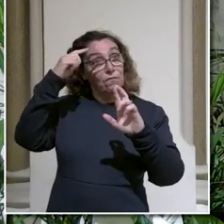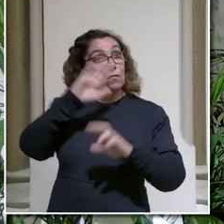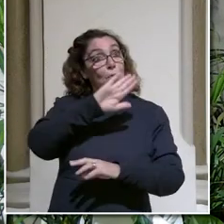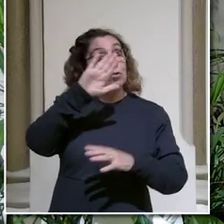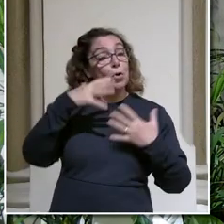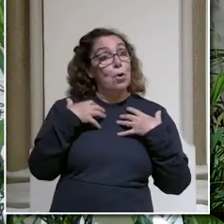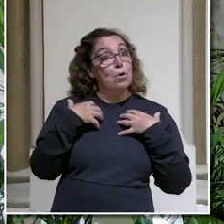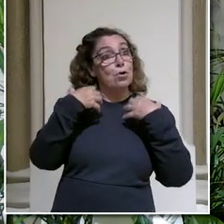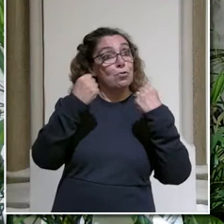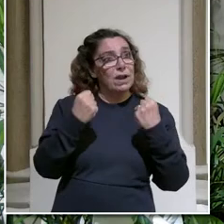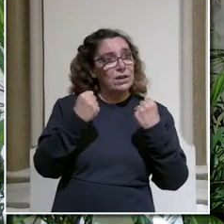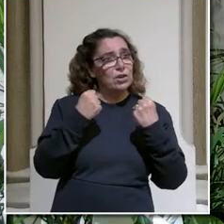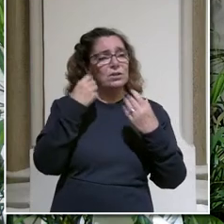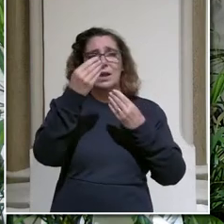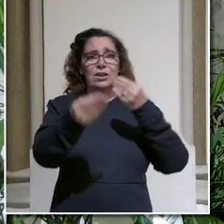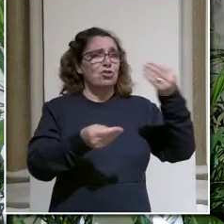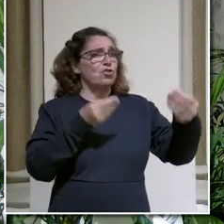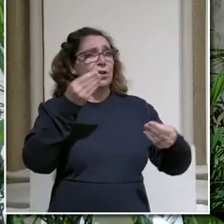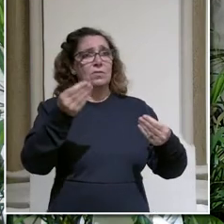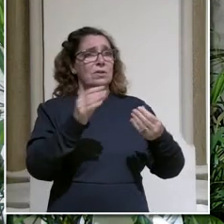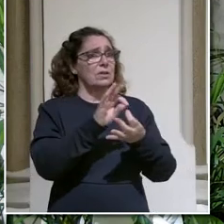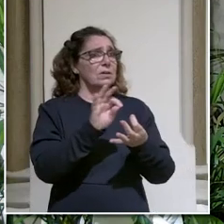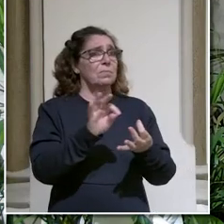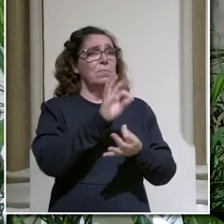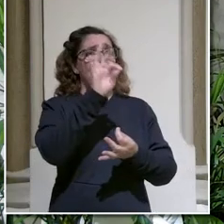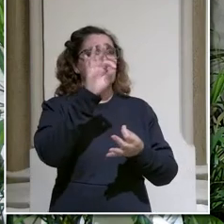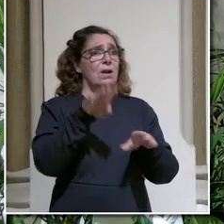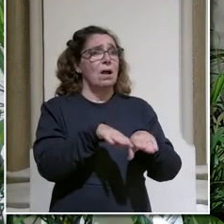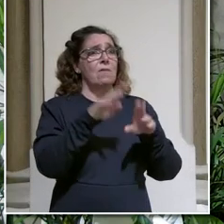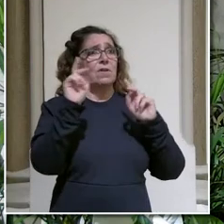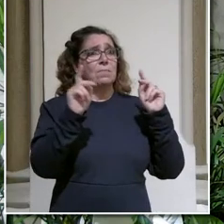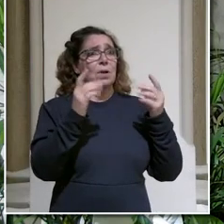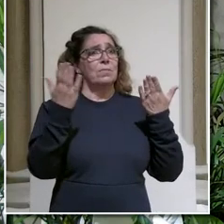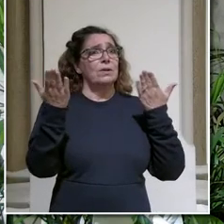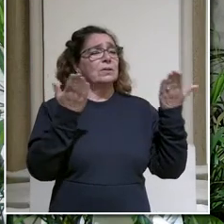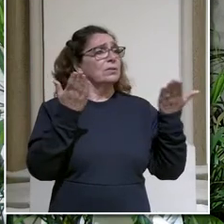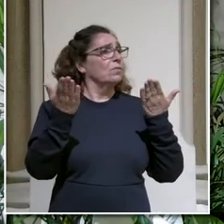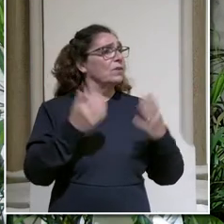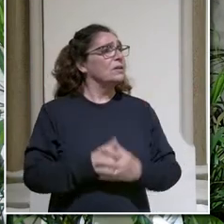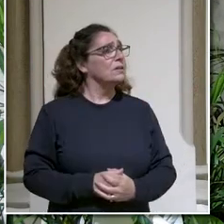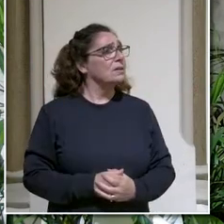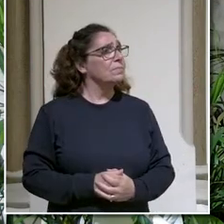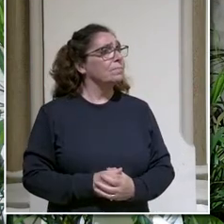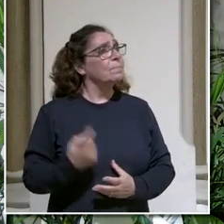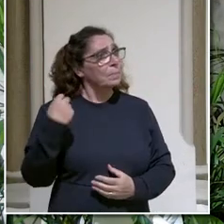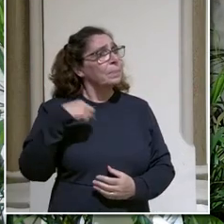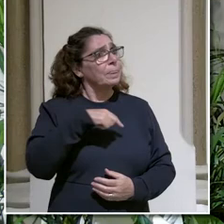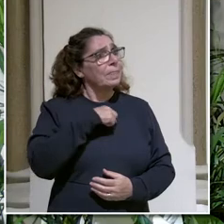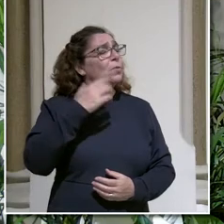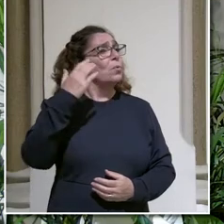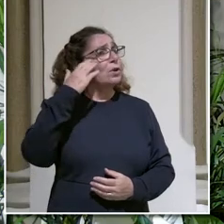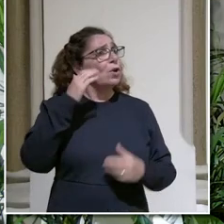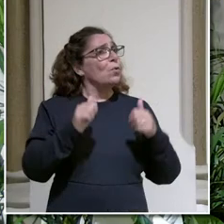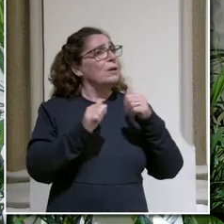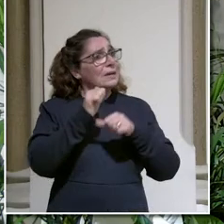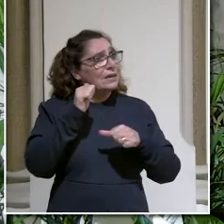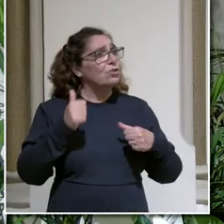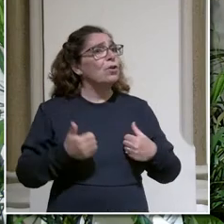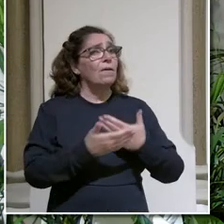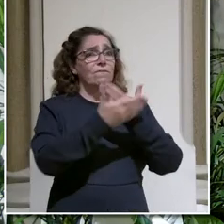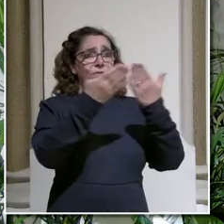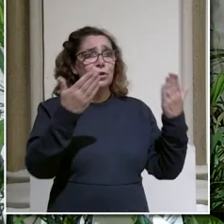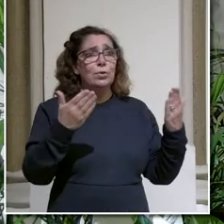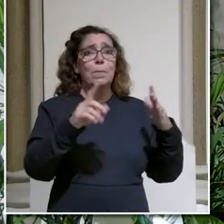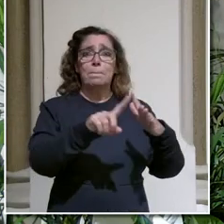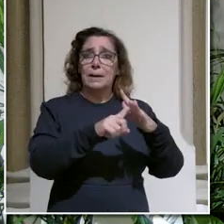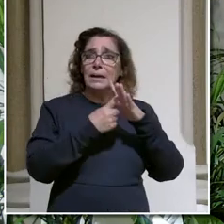and generous spirit of public service. We know that each one of you